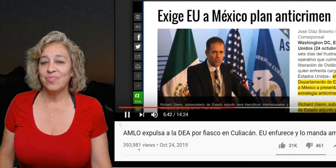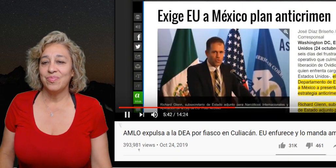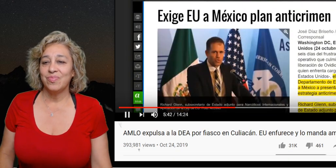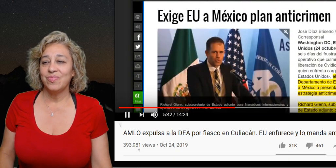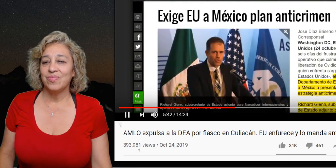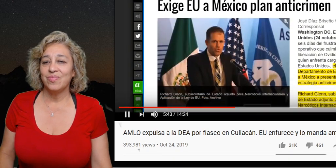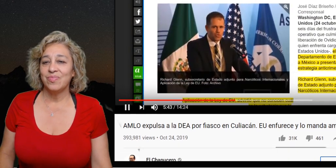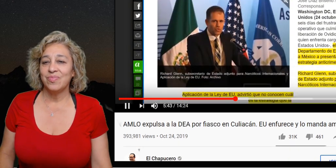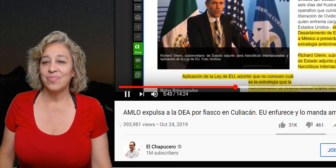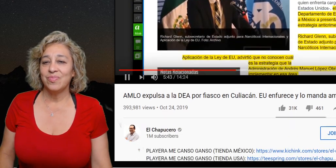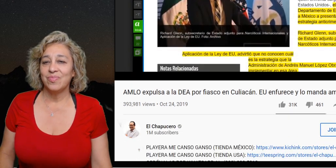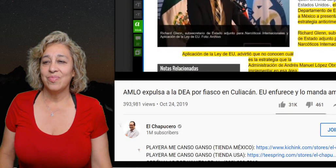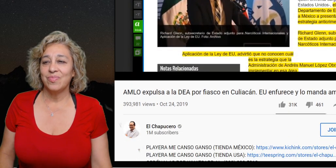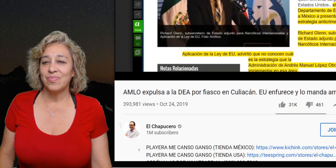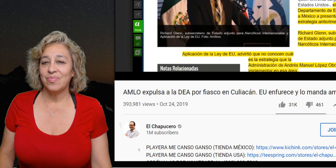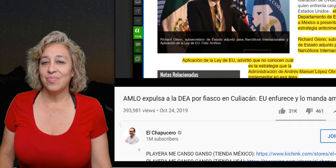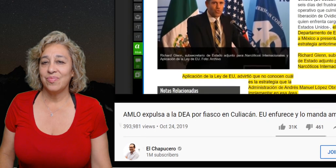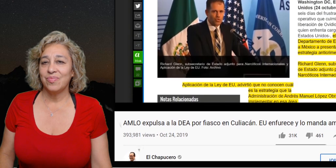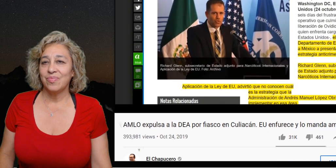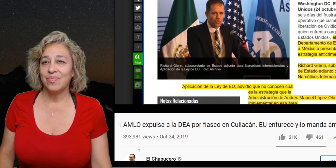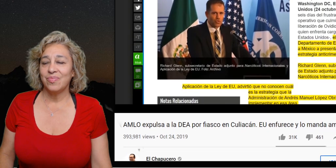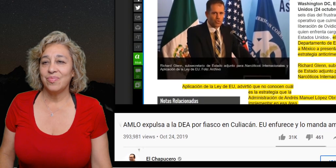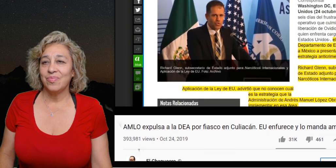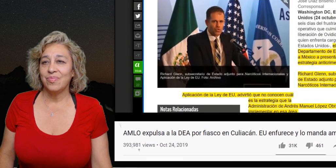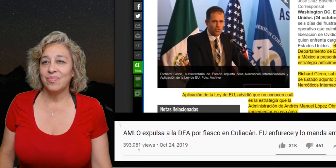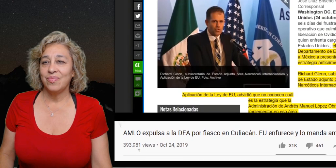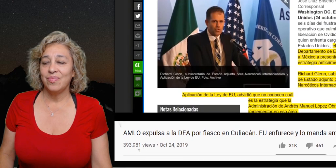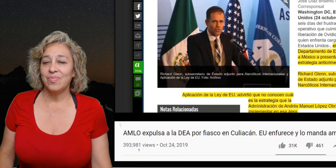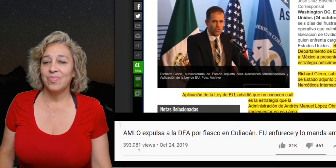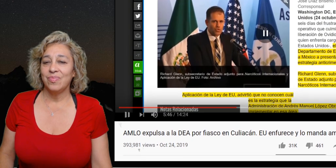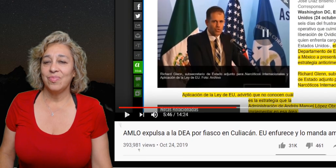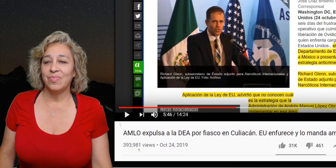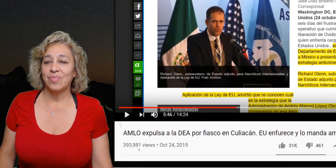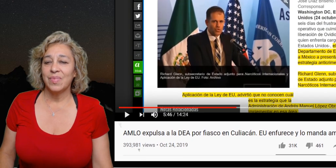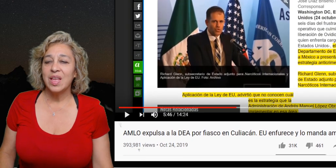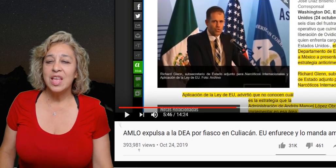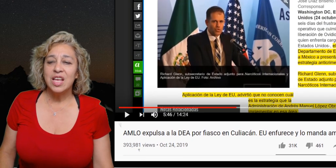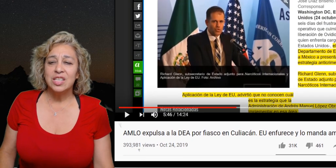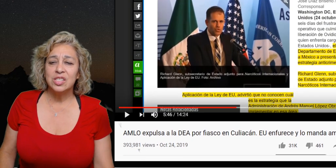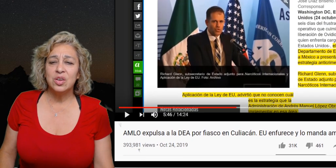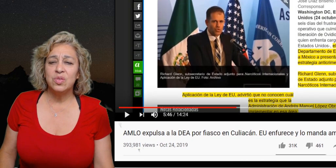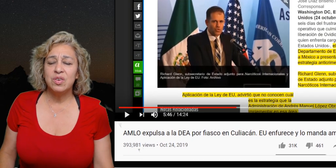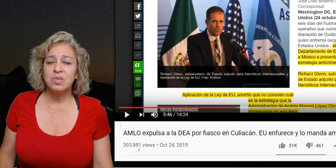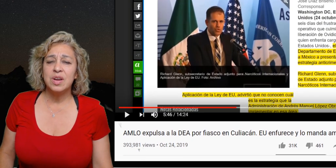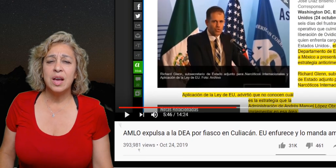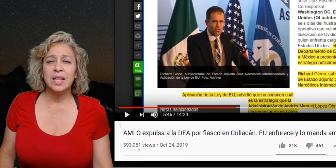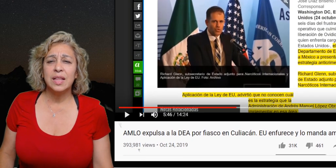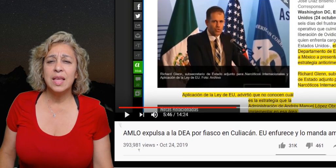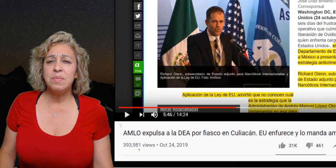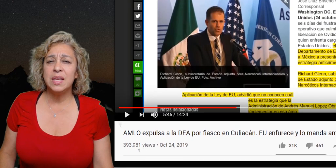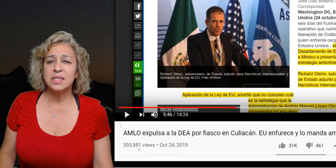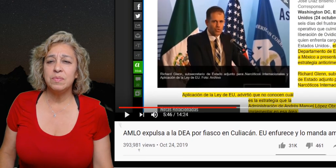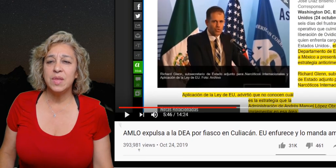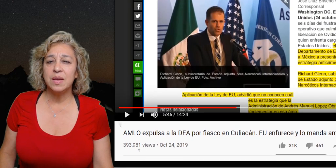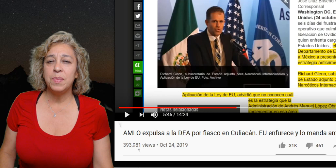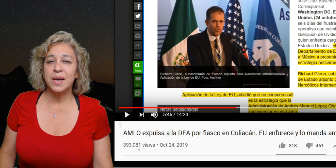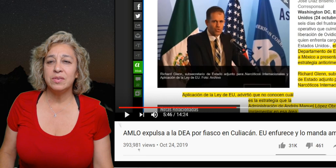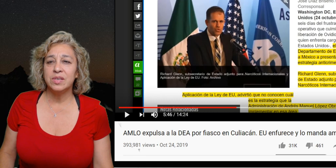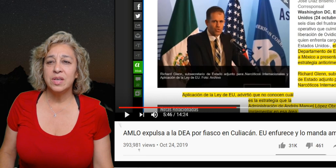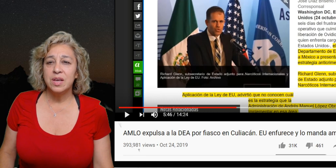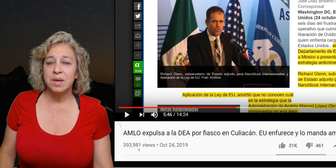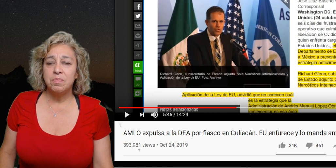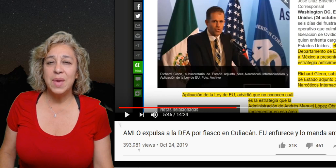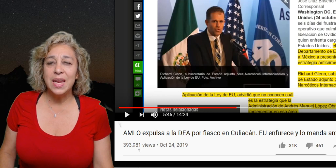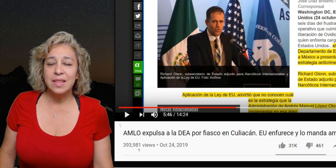Mérida junto con congresistas porque están viendo precisamente el presupuesto, los congresistas. So they're claiming something